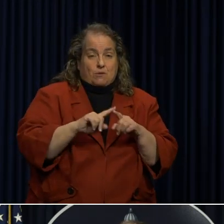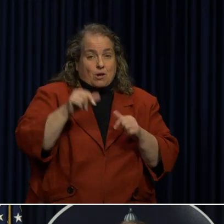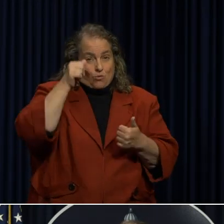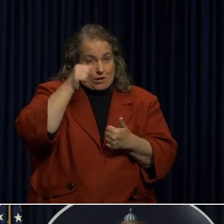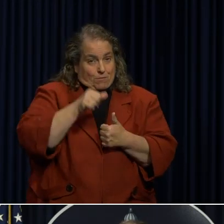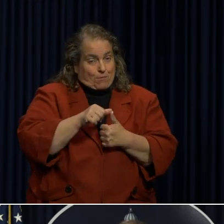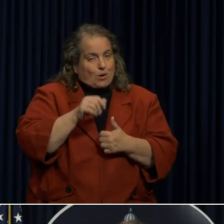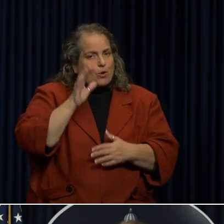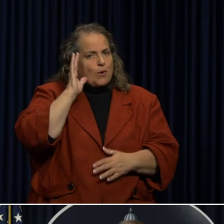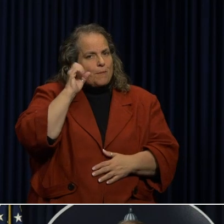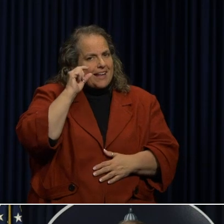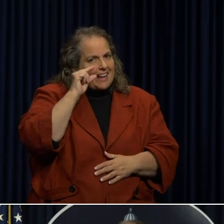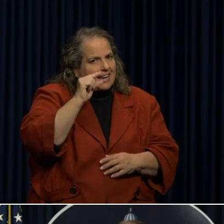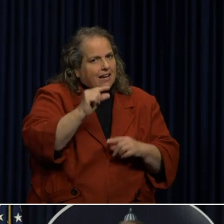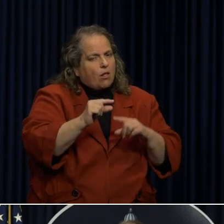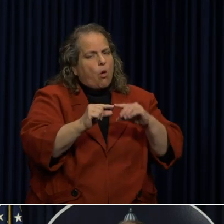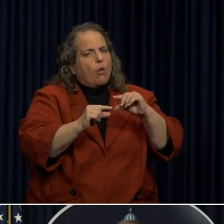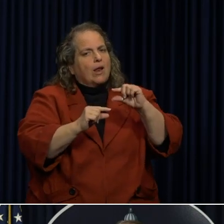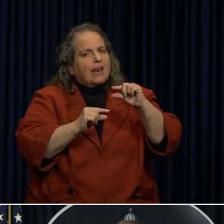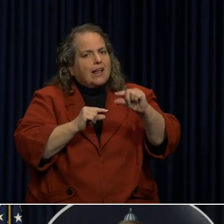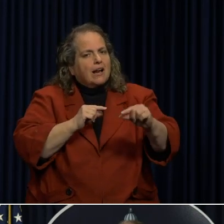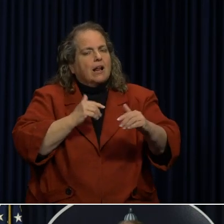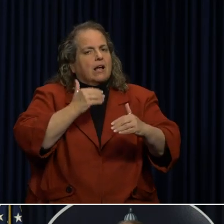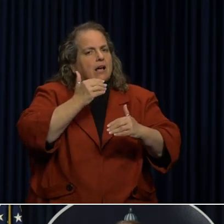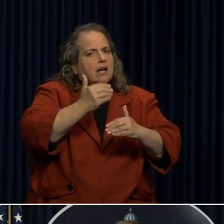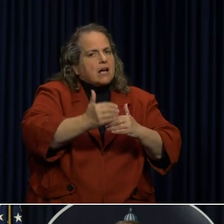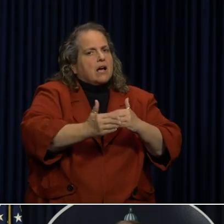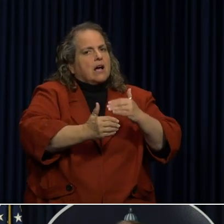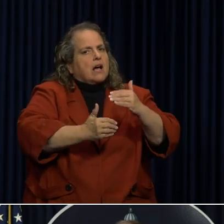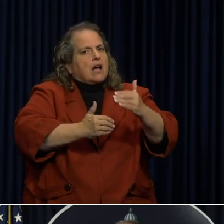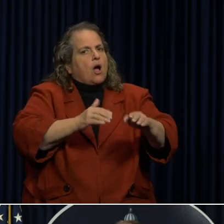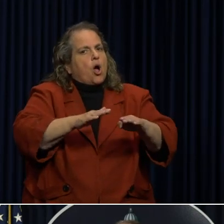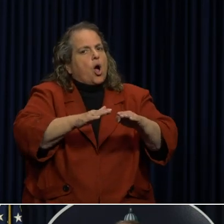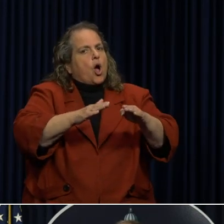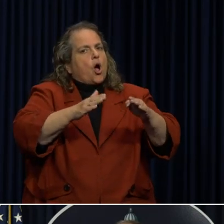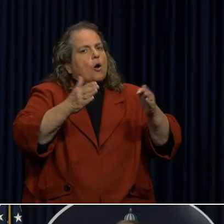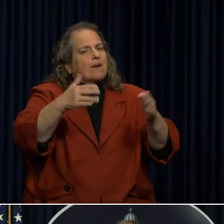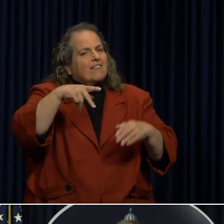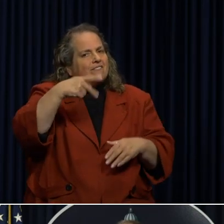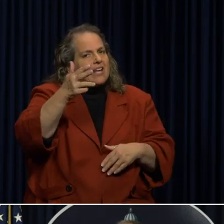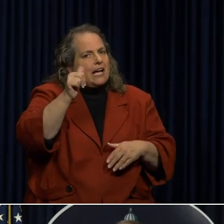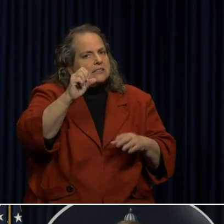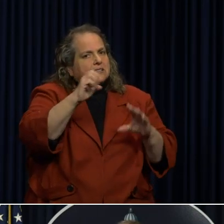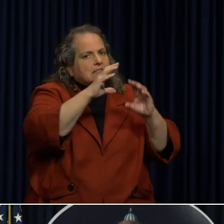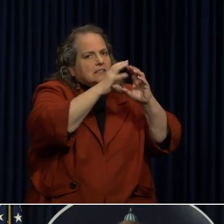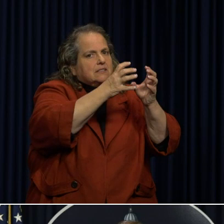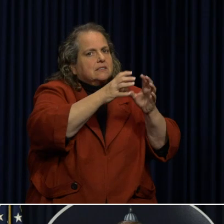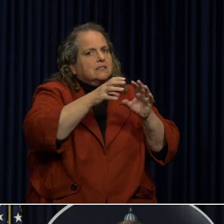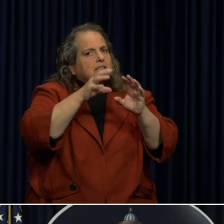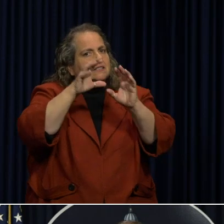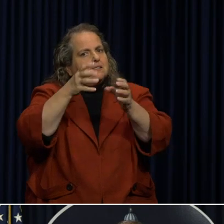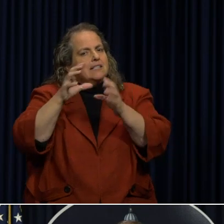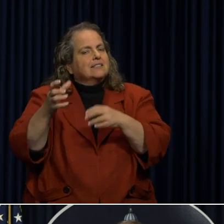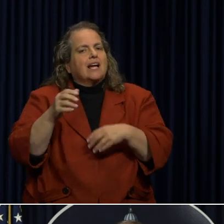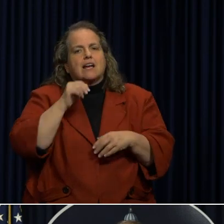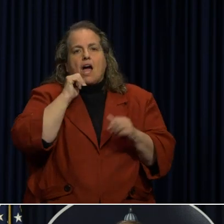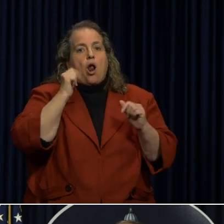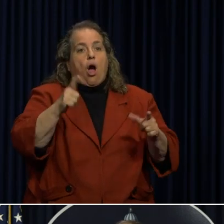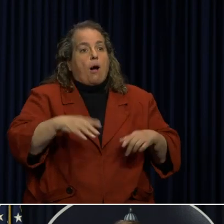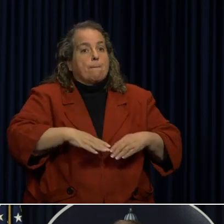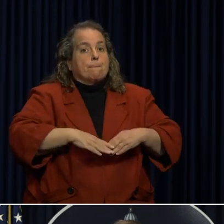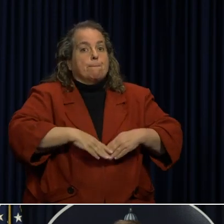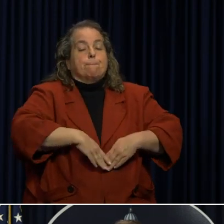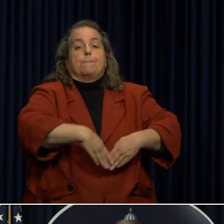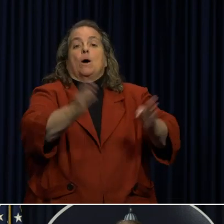gradual. It's going to be phased. Not everybody and everybody's profession is going to be able to open up in the